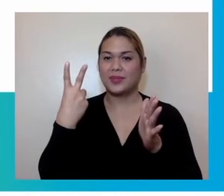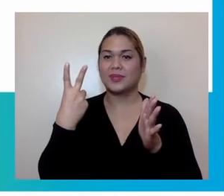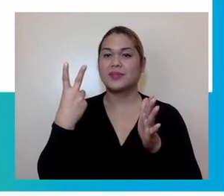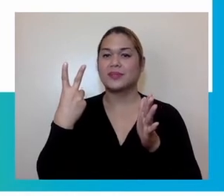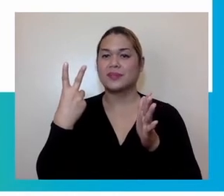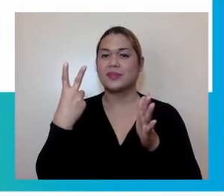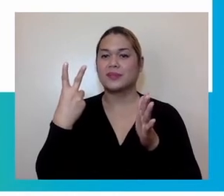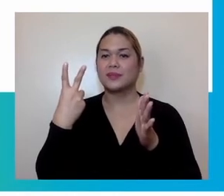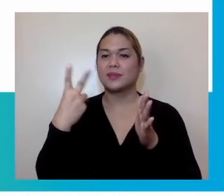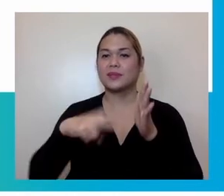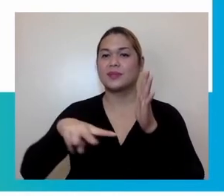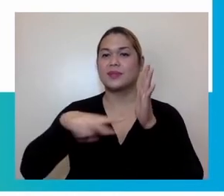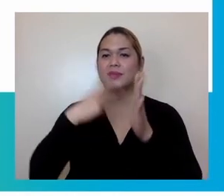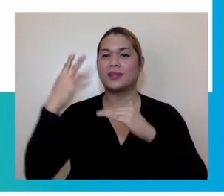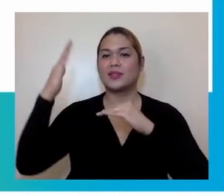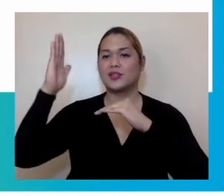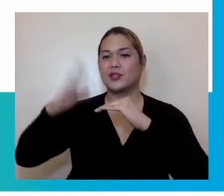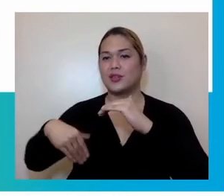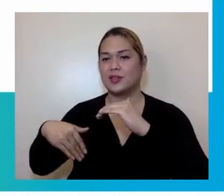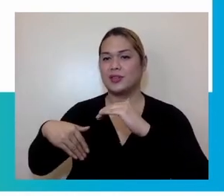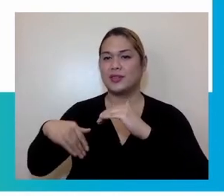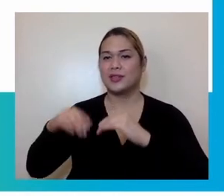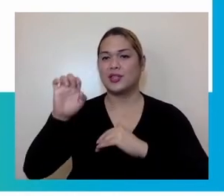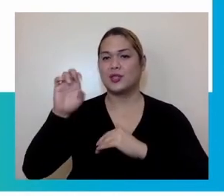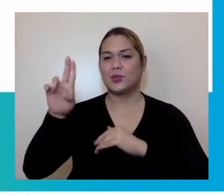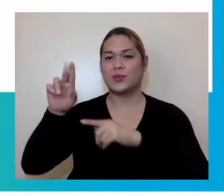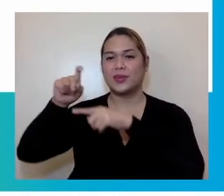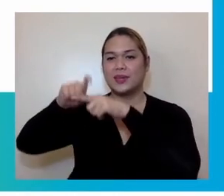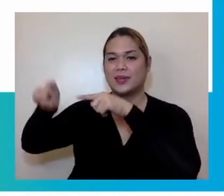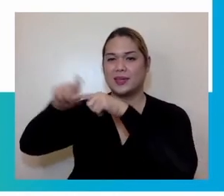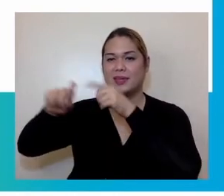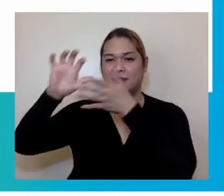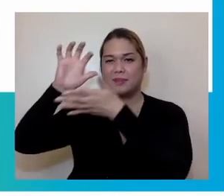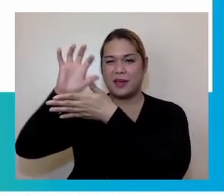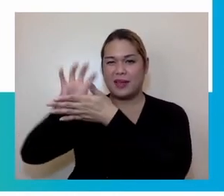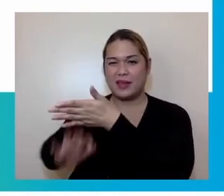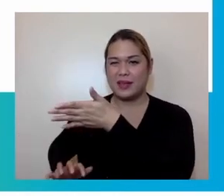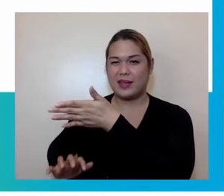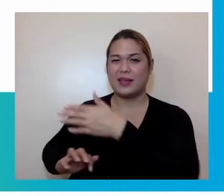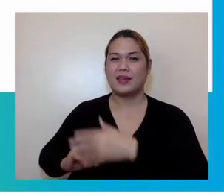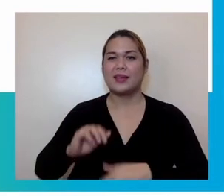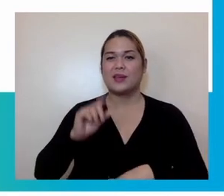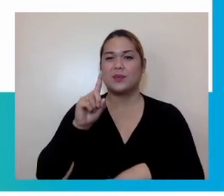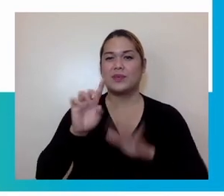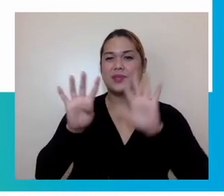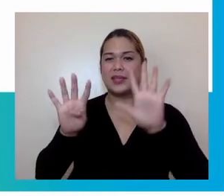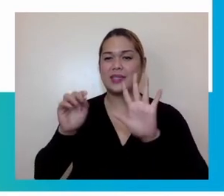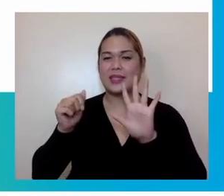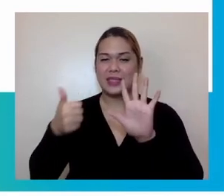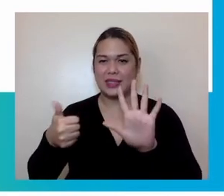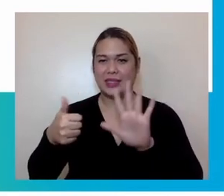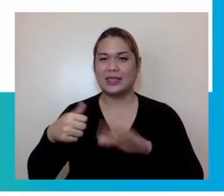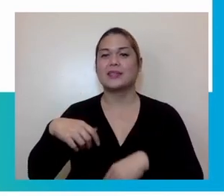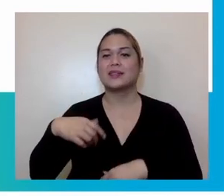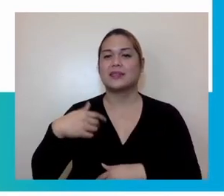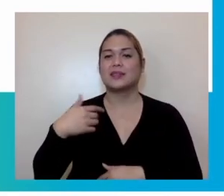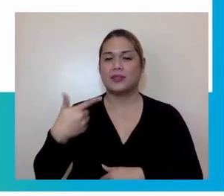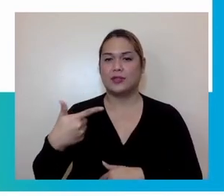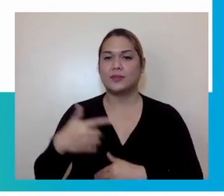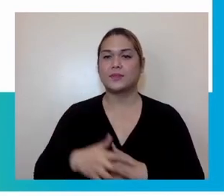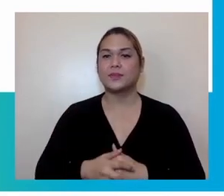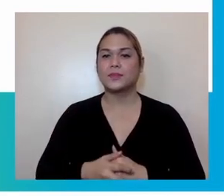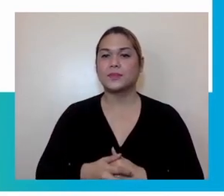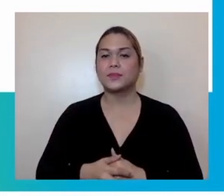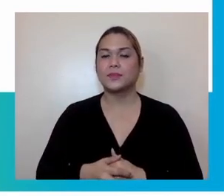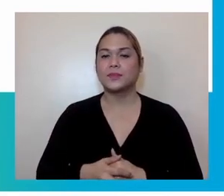at 296 grams CO2 equivalent per kilowatt hour. With progressive decarbonization of the electricity